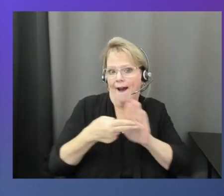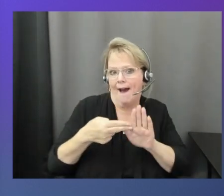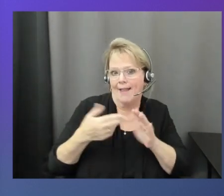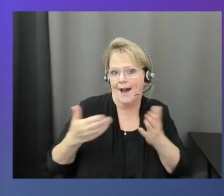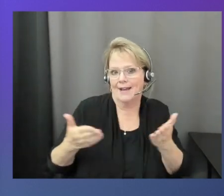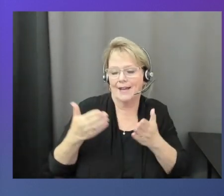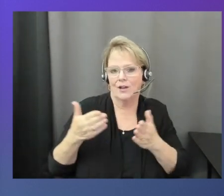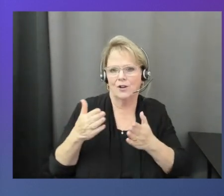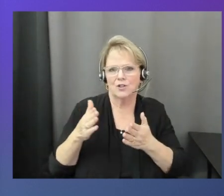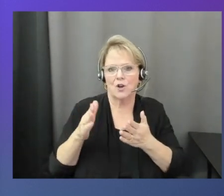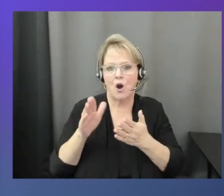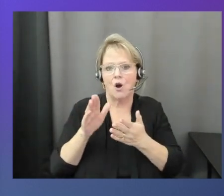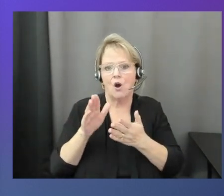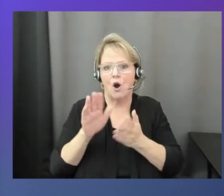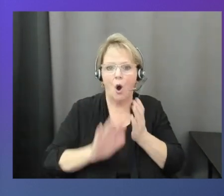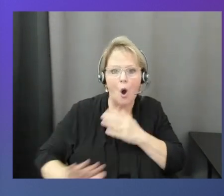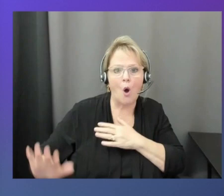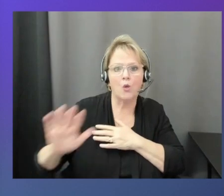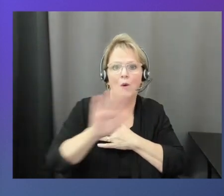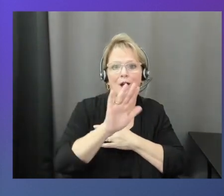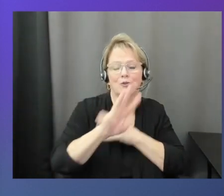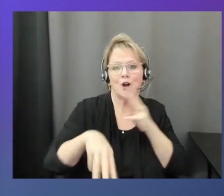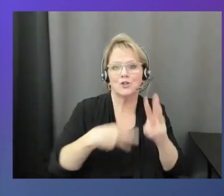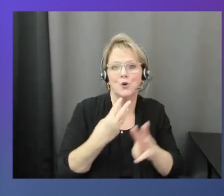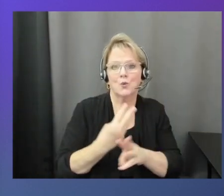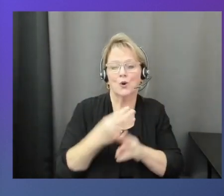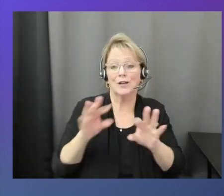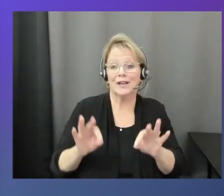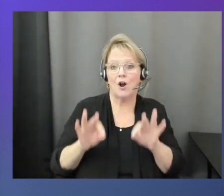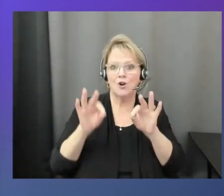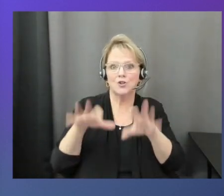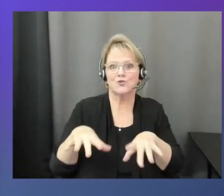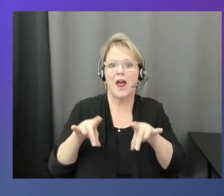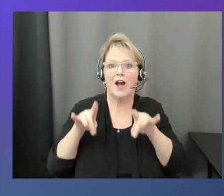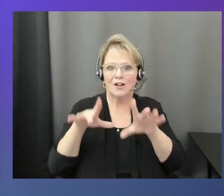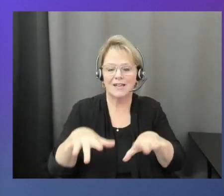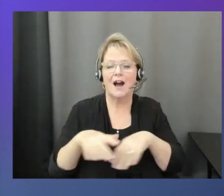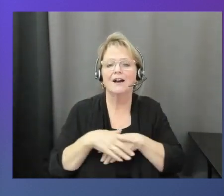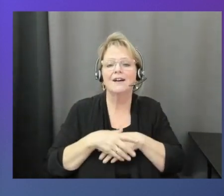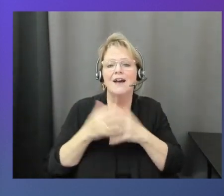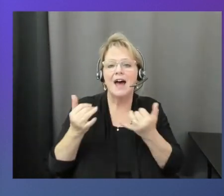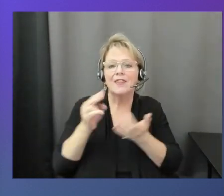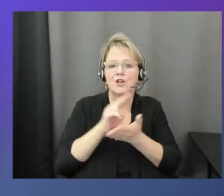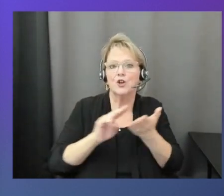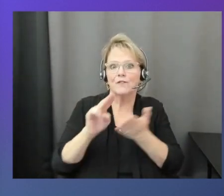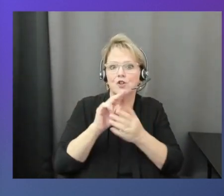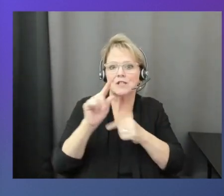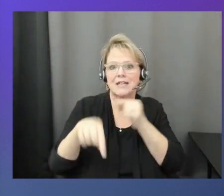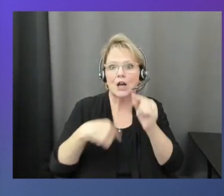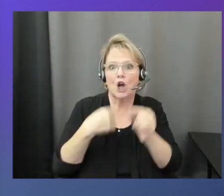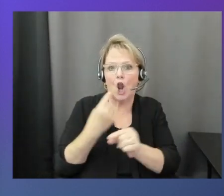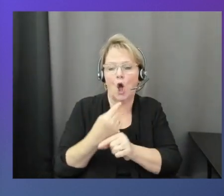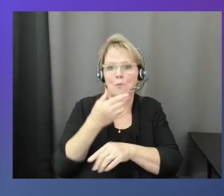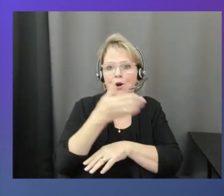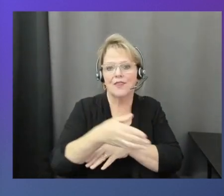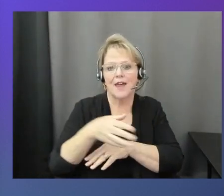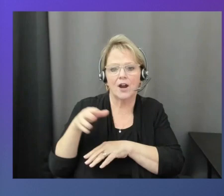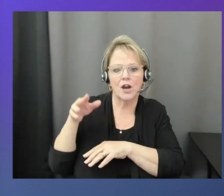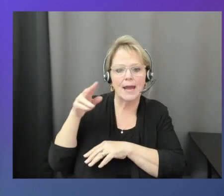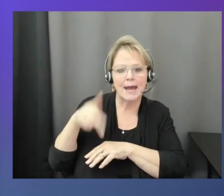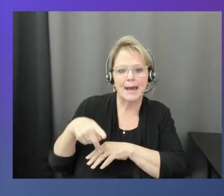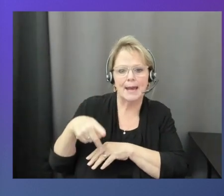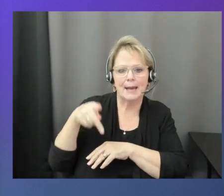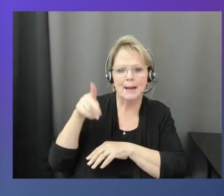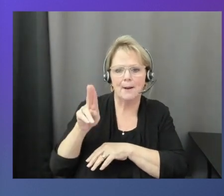across the world in Australia. Curtin University, a global university based out of Perth, Australia. They had a